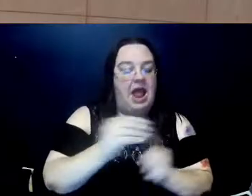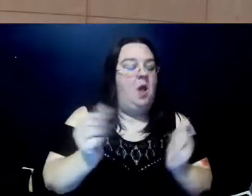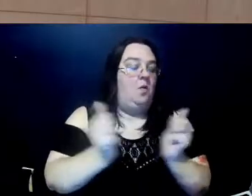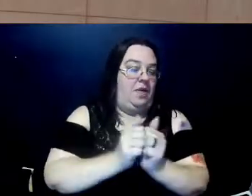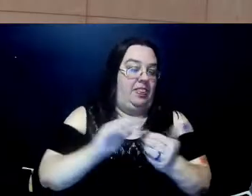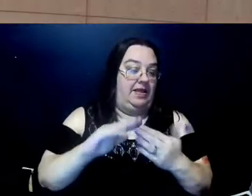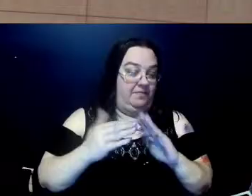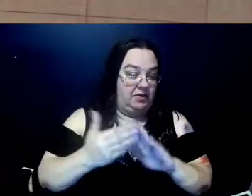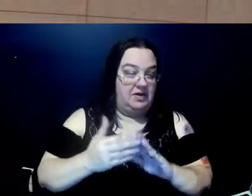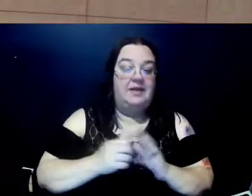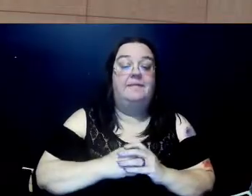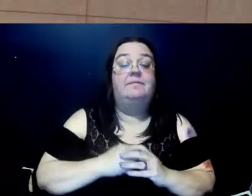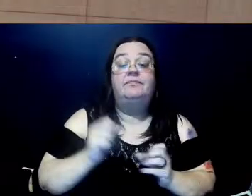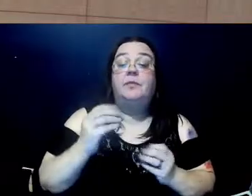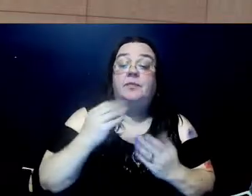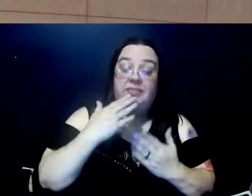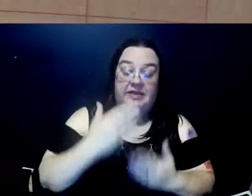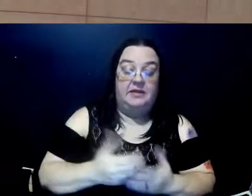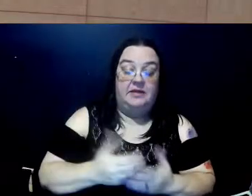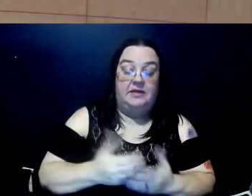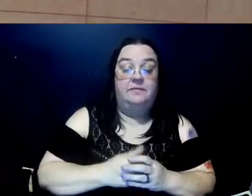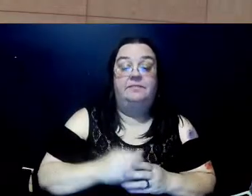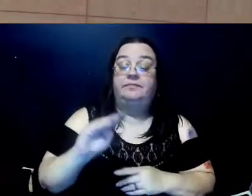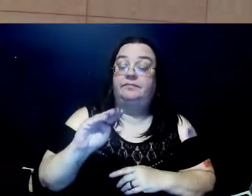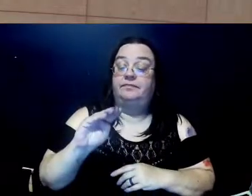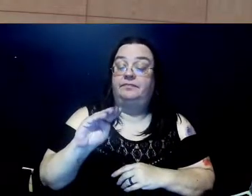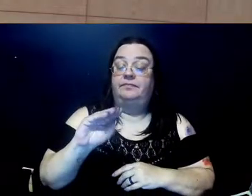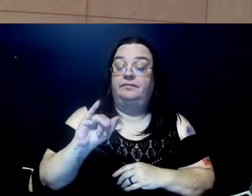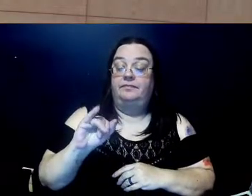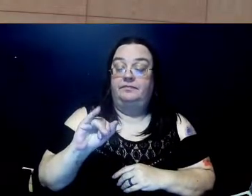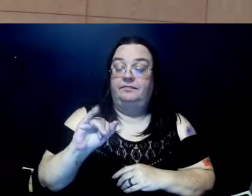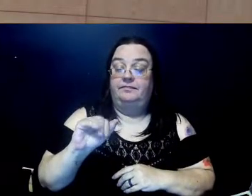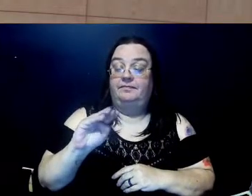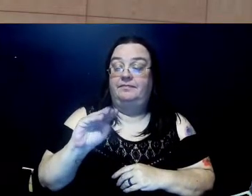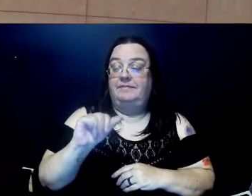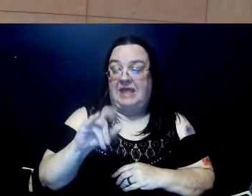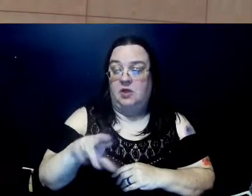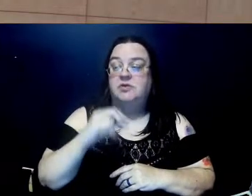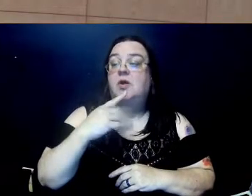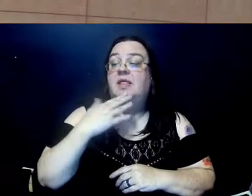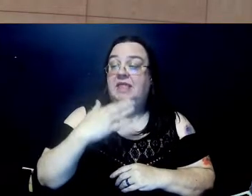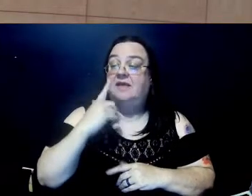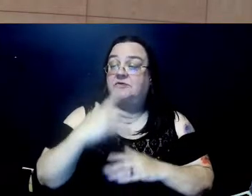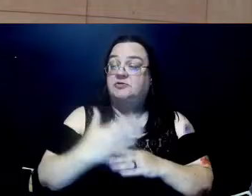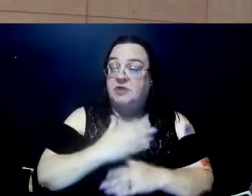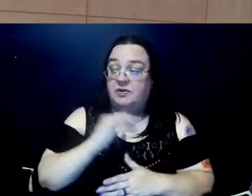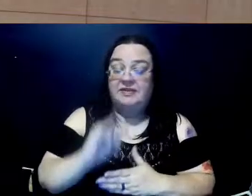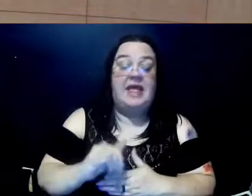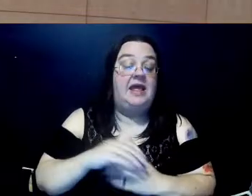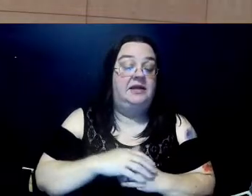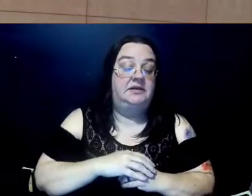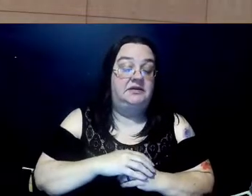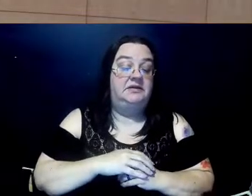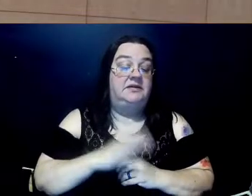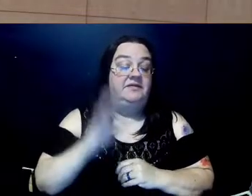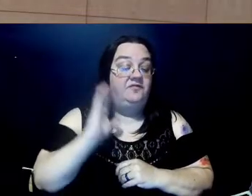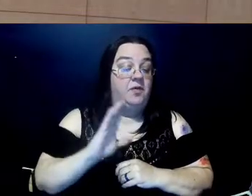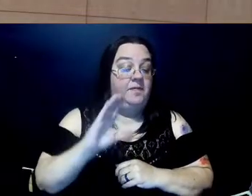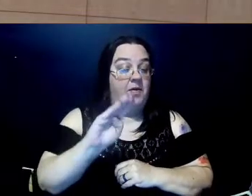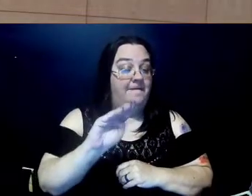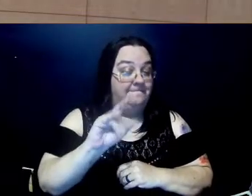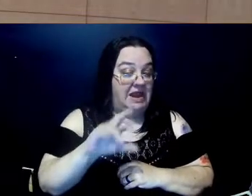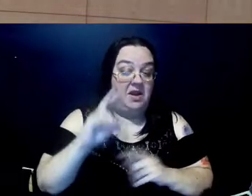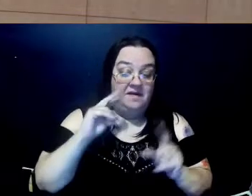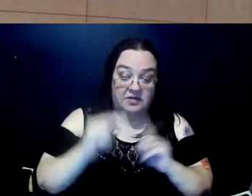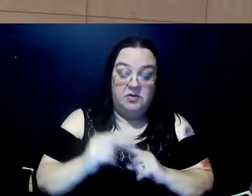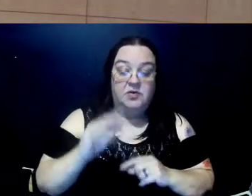Thank you for sharing that as both your own views and former Mayor Callahan's views. Sir, your name and